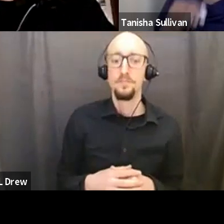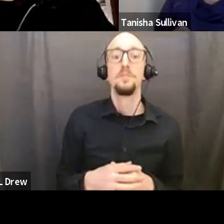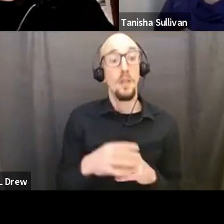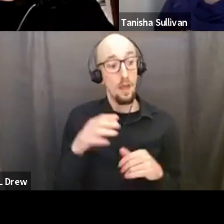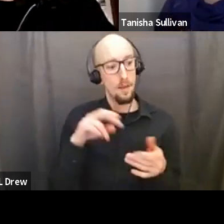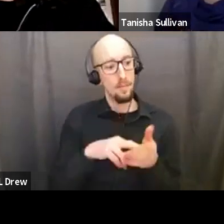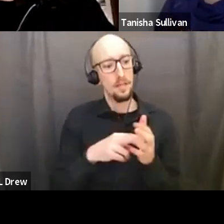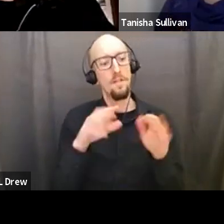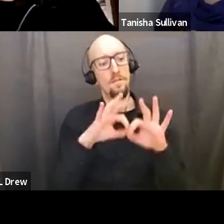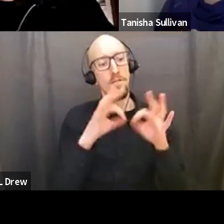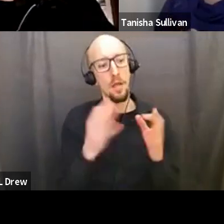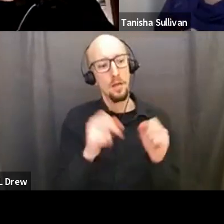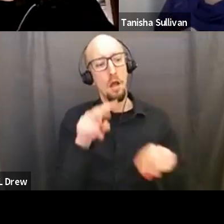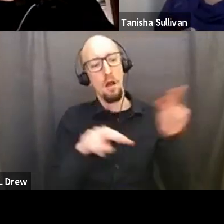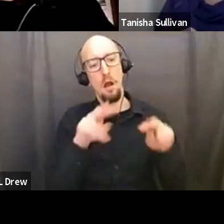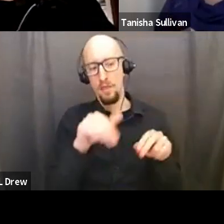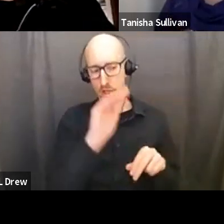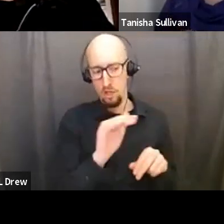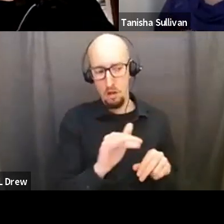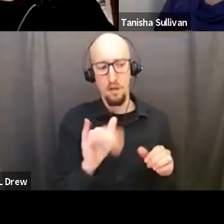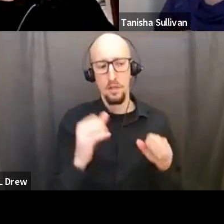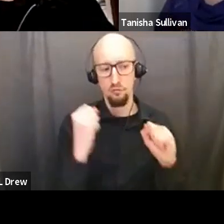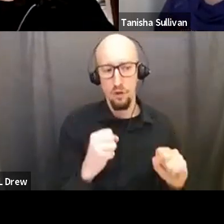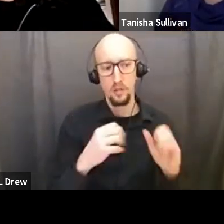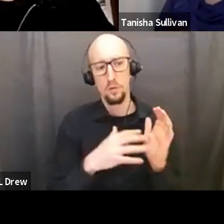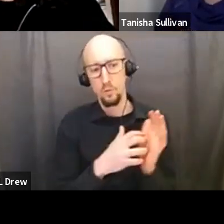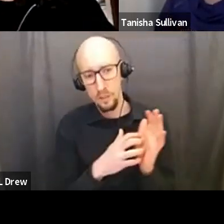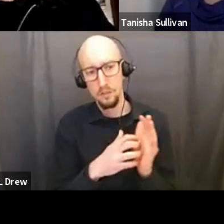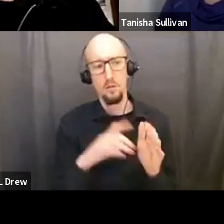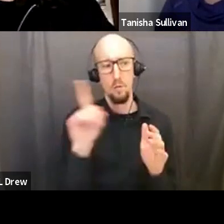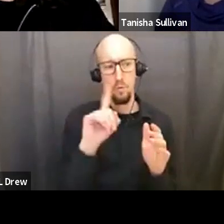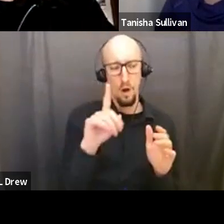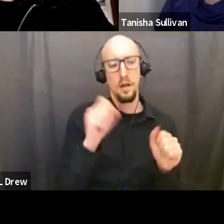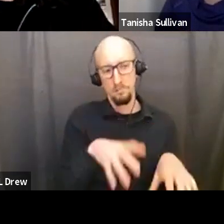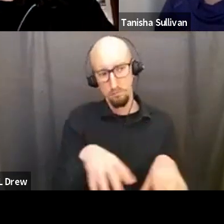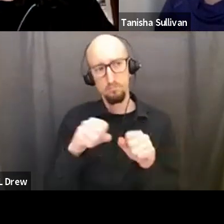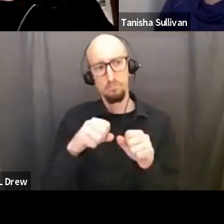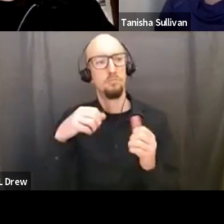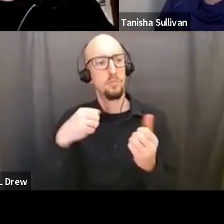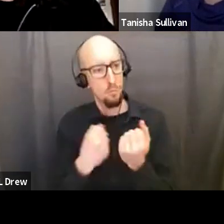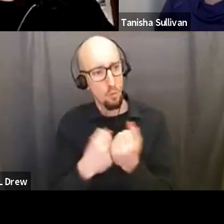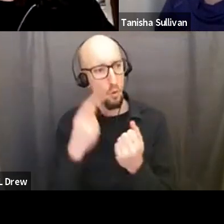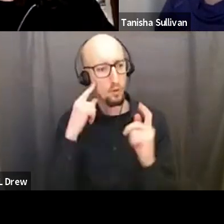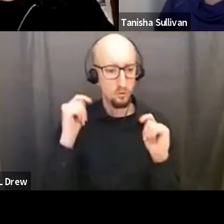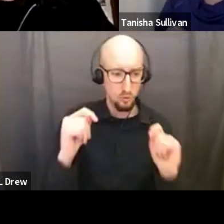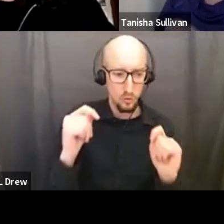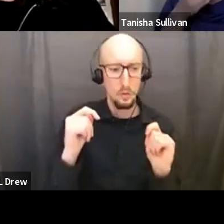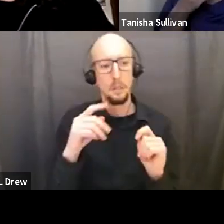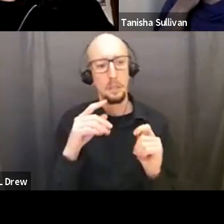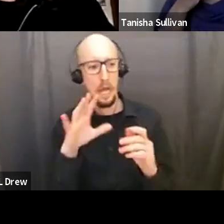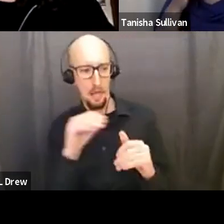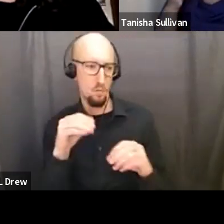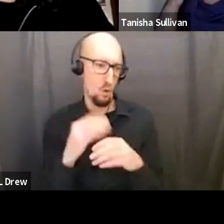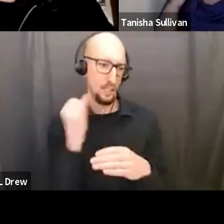opportunity to reassess their children's strengths and areas of academic challenge so they can seek out support, tutoring, and interventions if